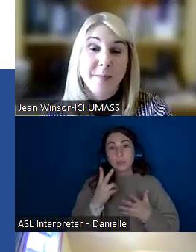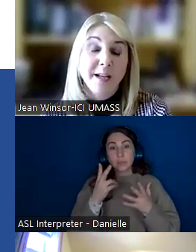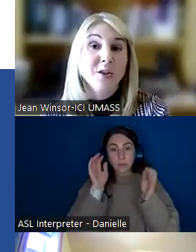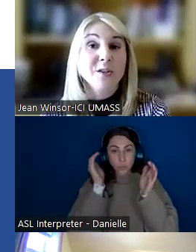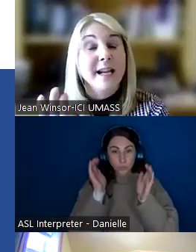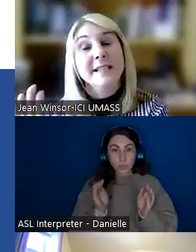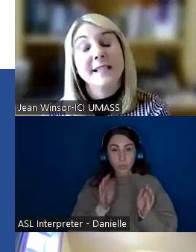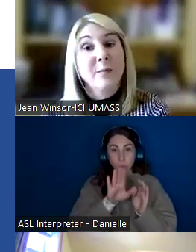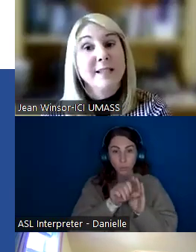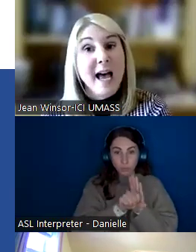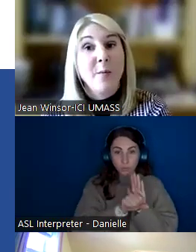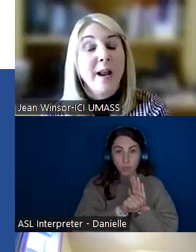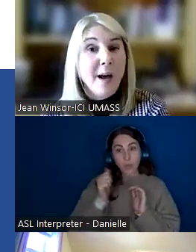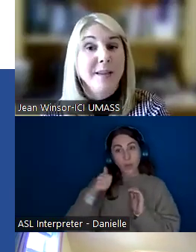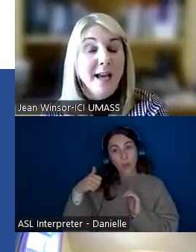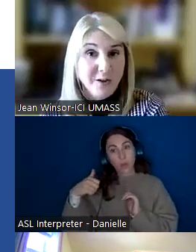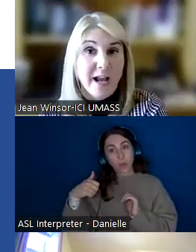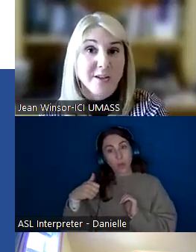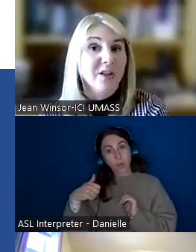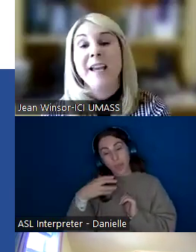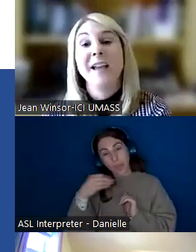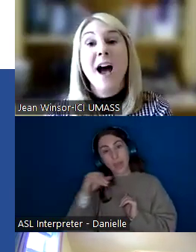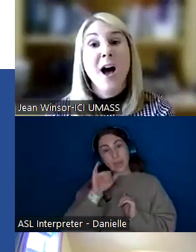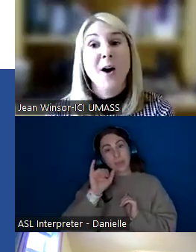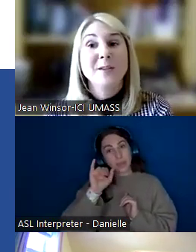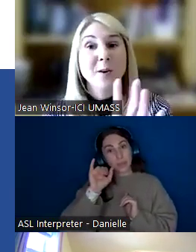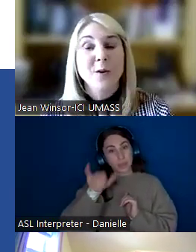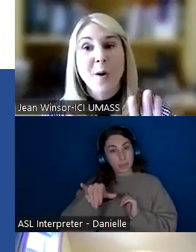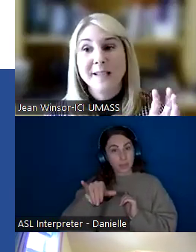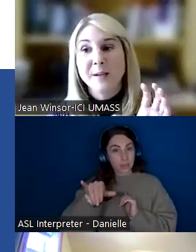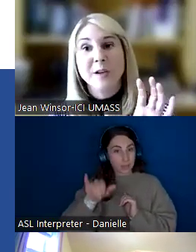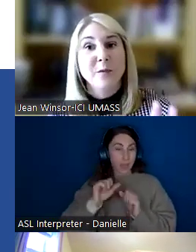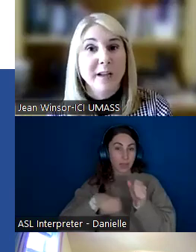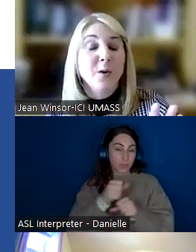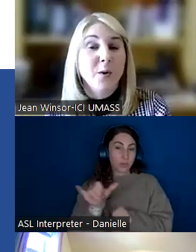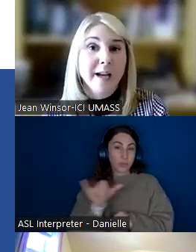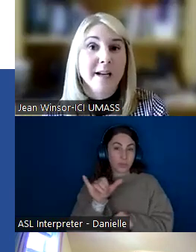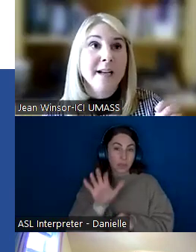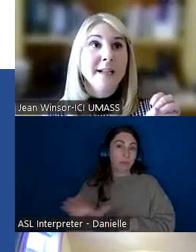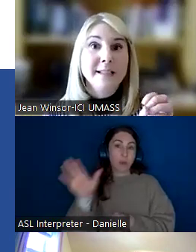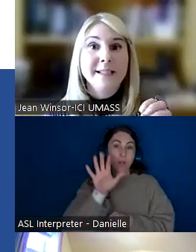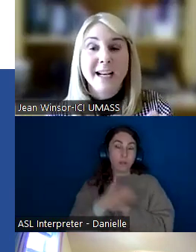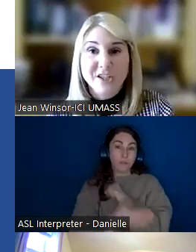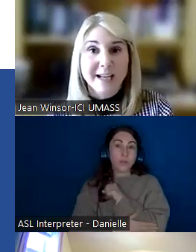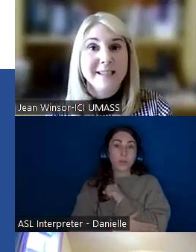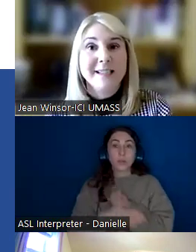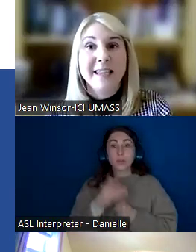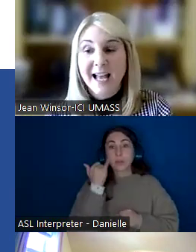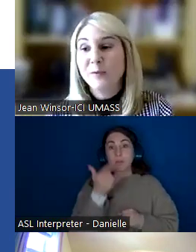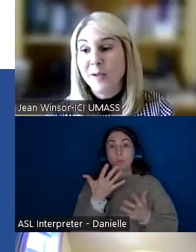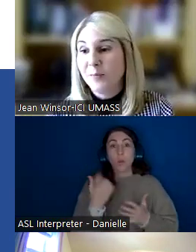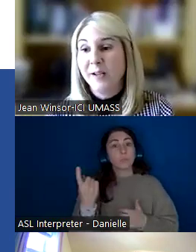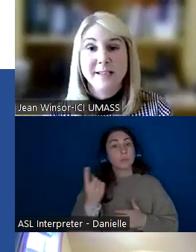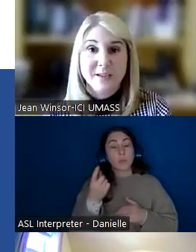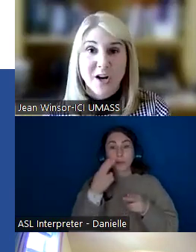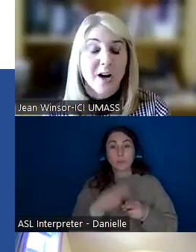what's happening in your state to what happened that year nationally. And so if you want something really quick to digest, that